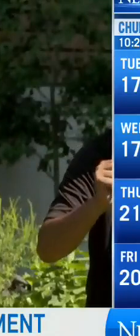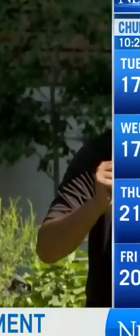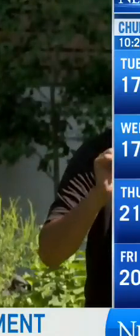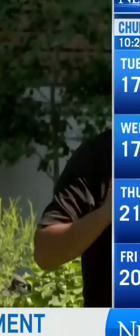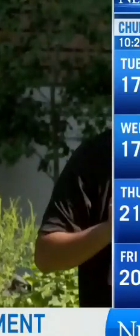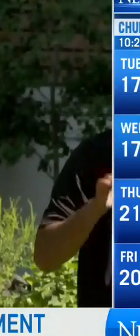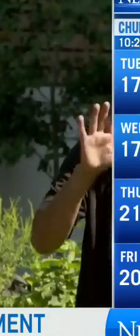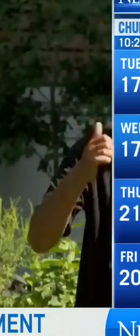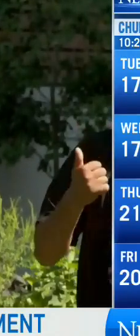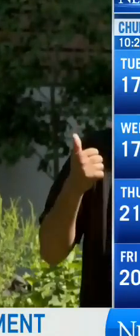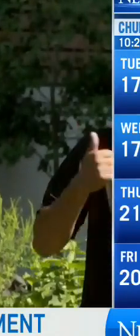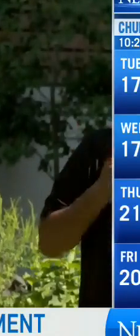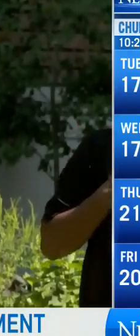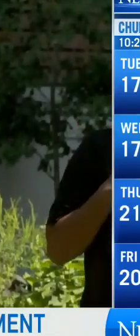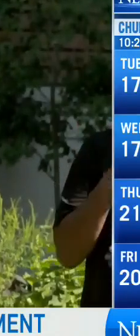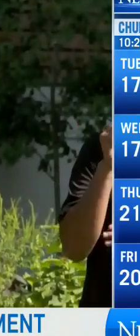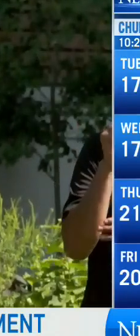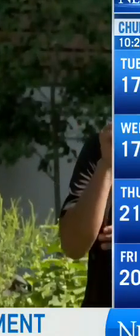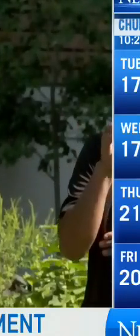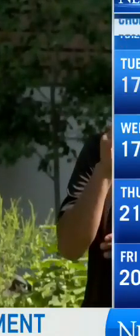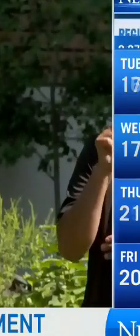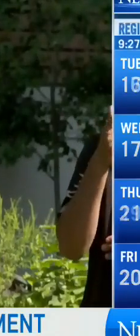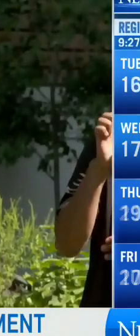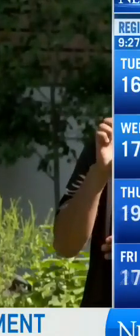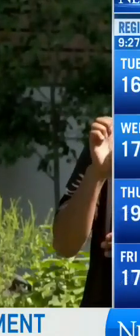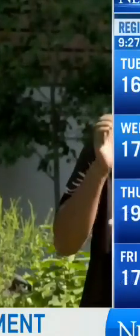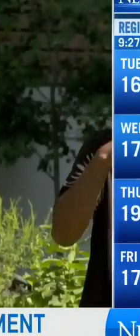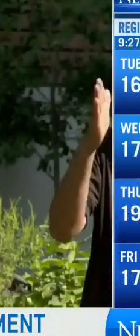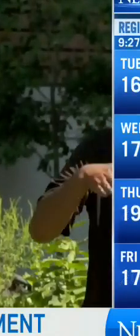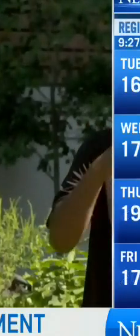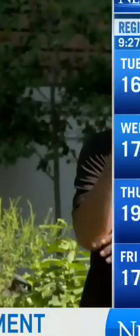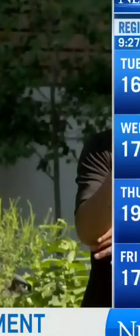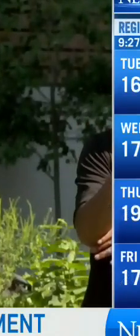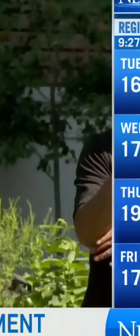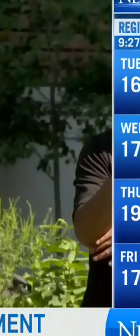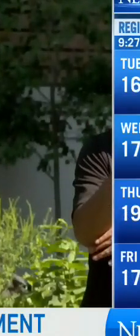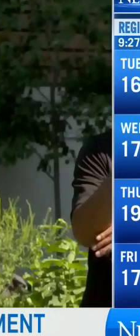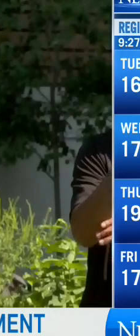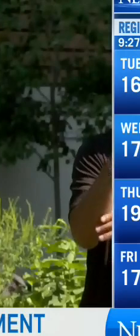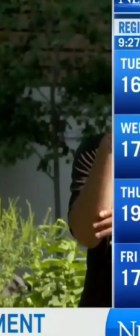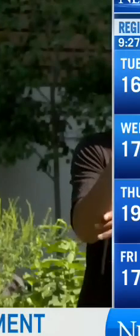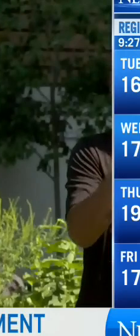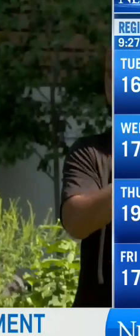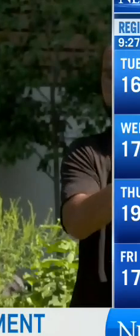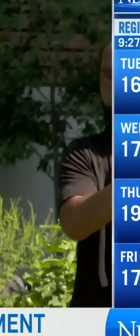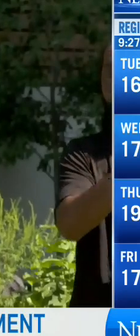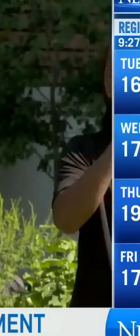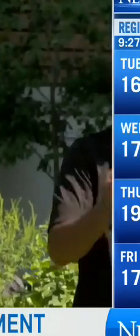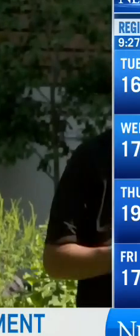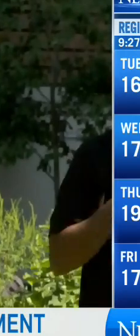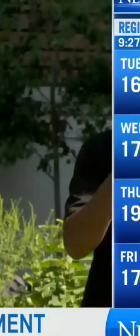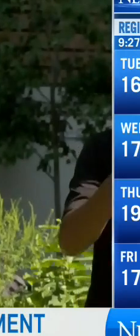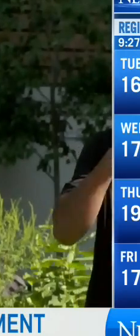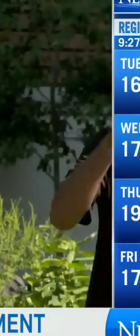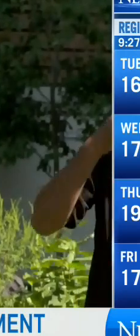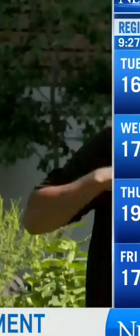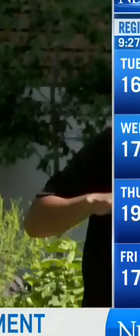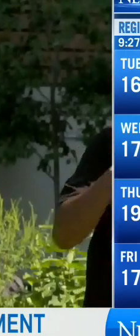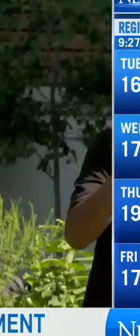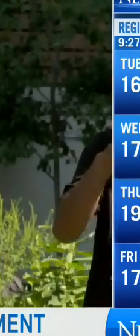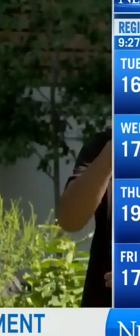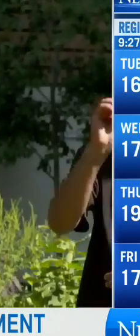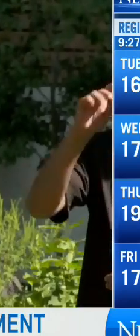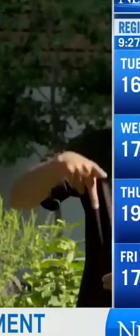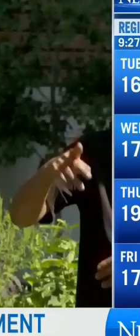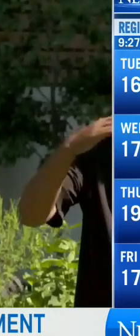Canada Mortgage and Housing Corporation towards supporting development of affordable, nonprofit, and cooperative housing.